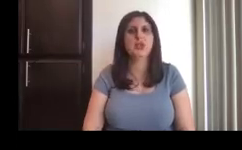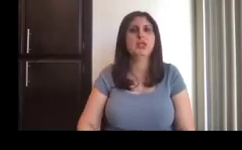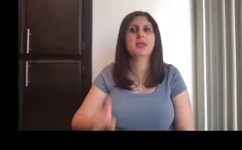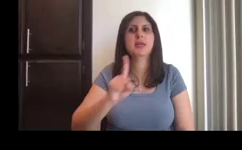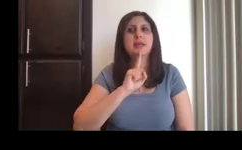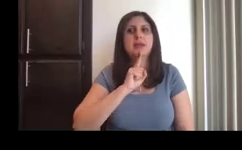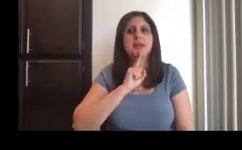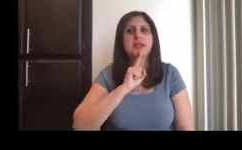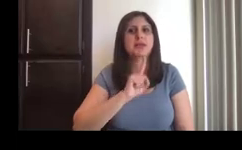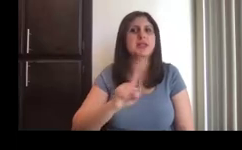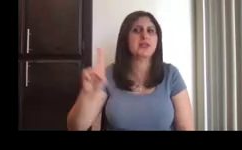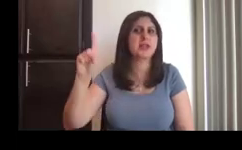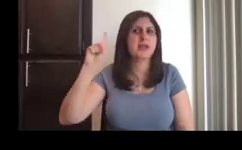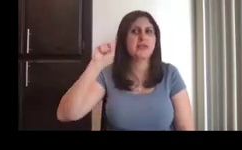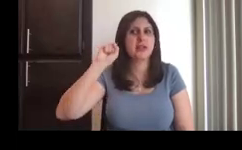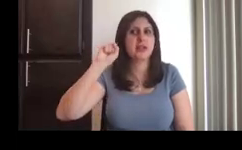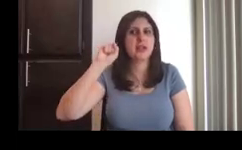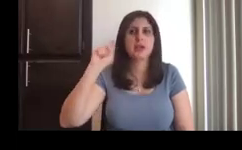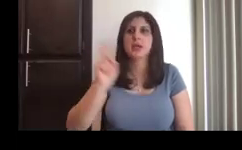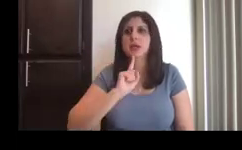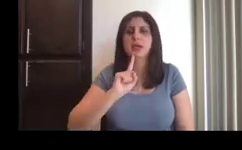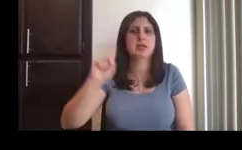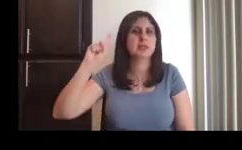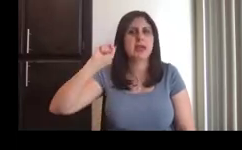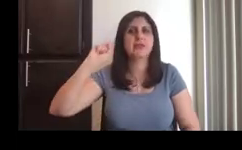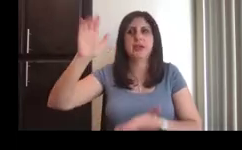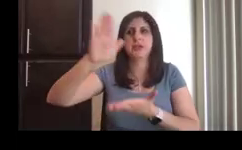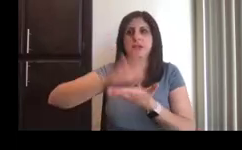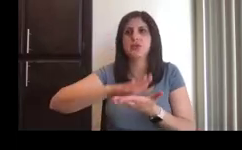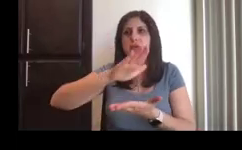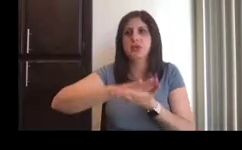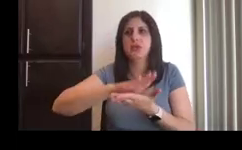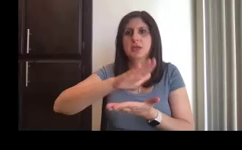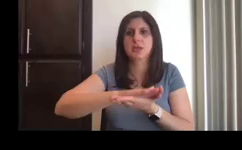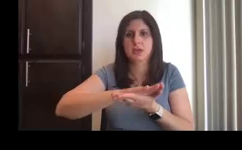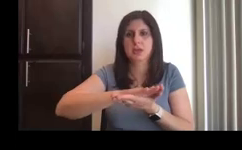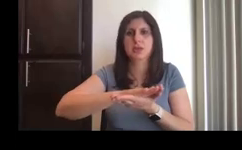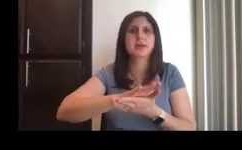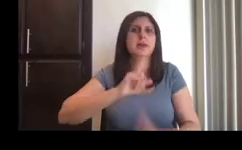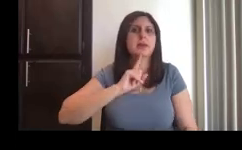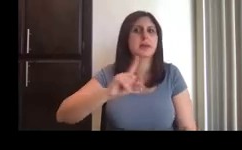Deaf school. Because know the sign for deaf. Deaf school.